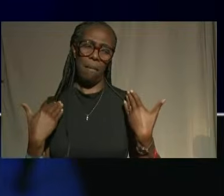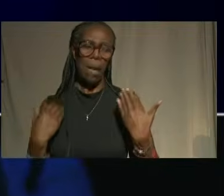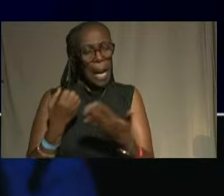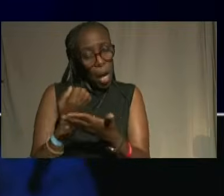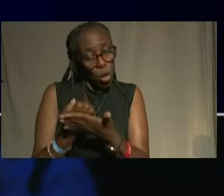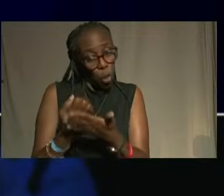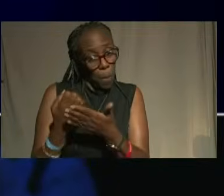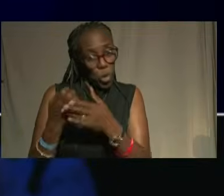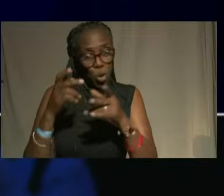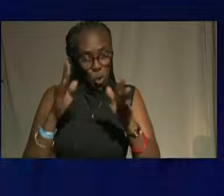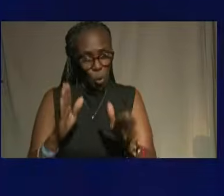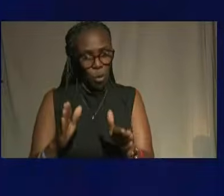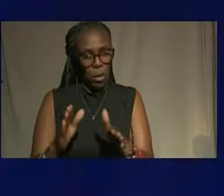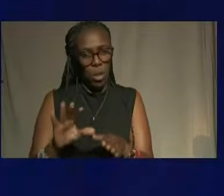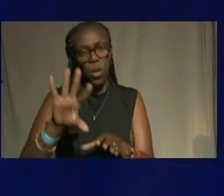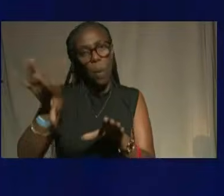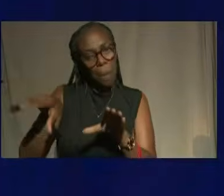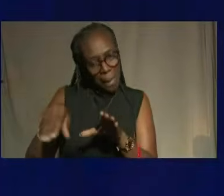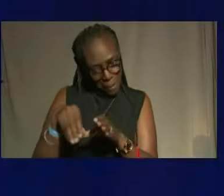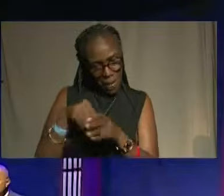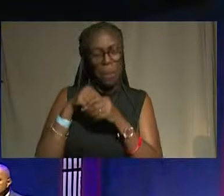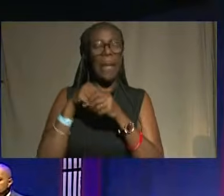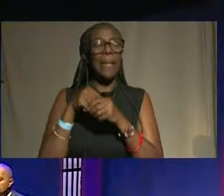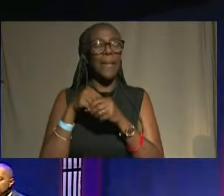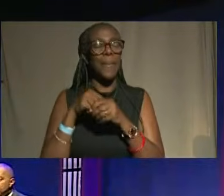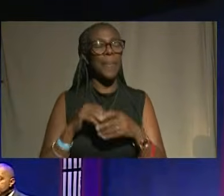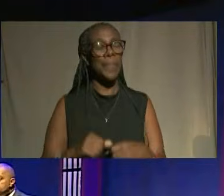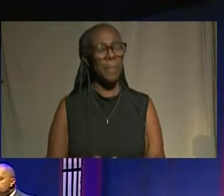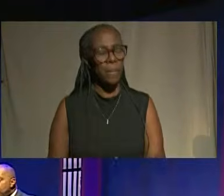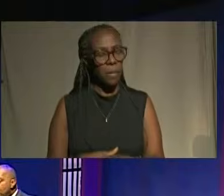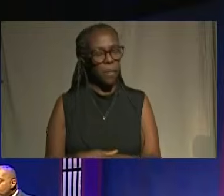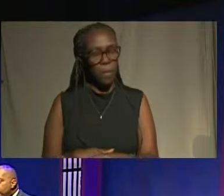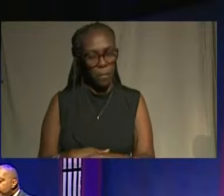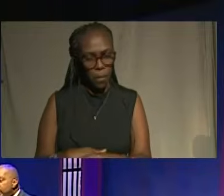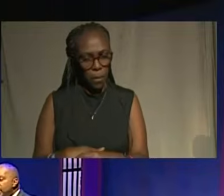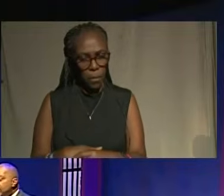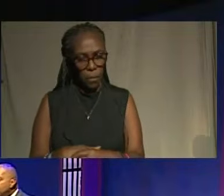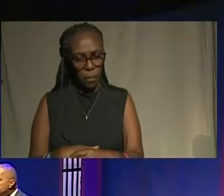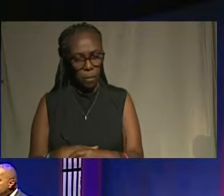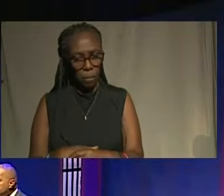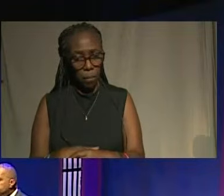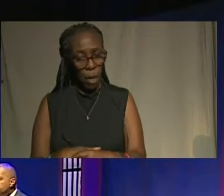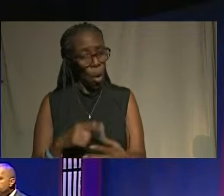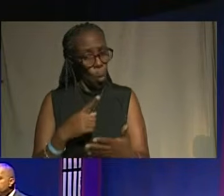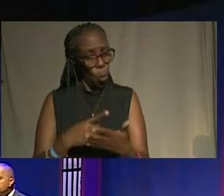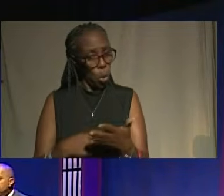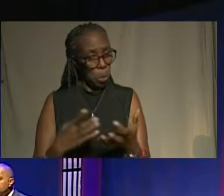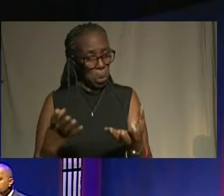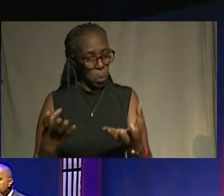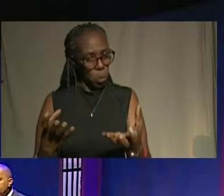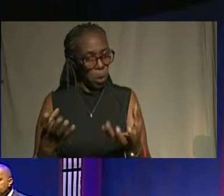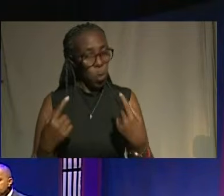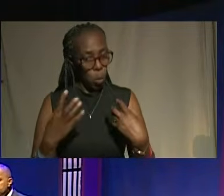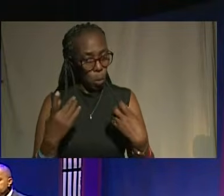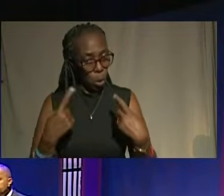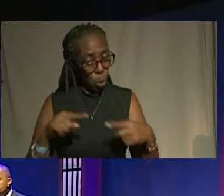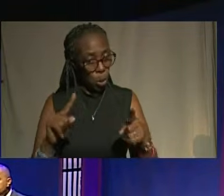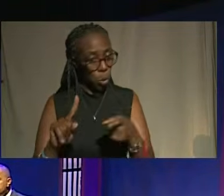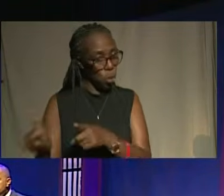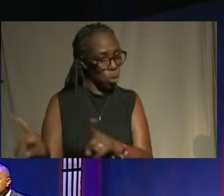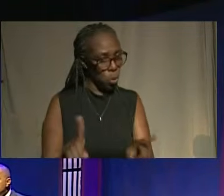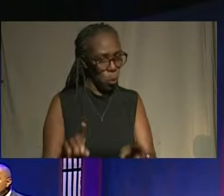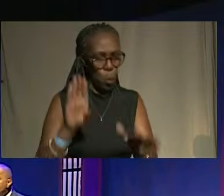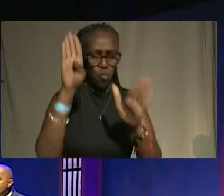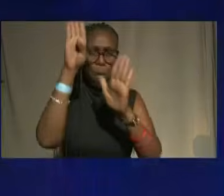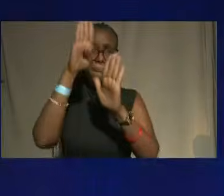economy to participate. What we are going to do is remove income tax for MSMEs for the first